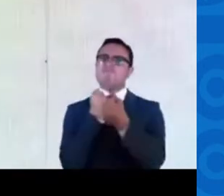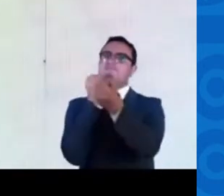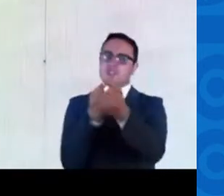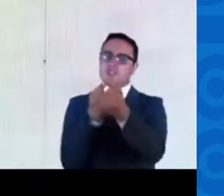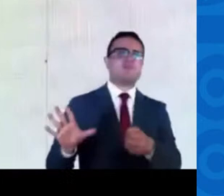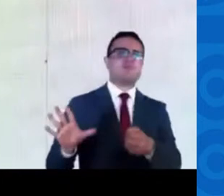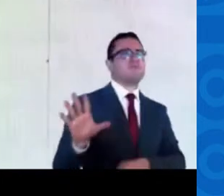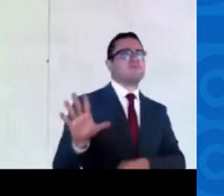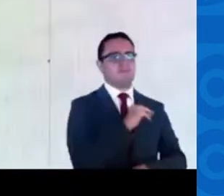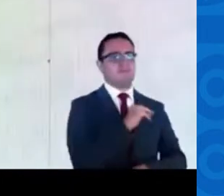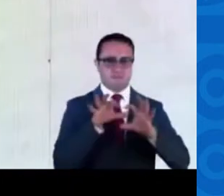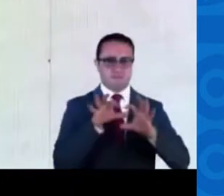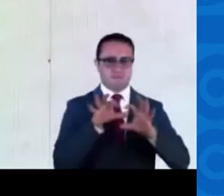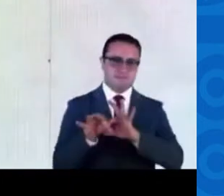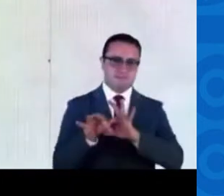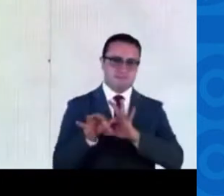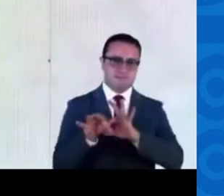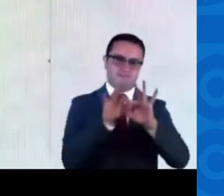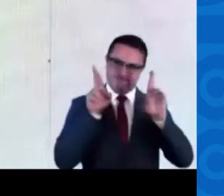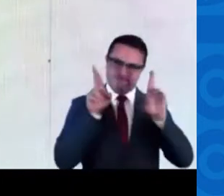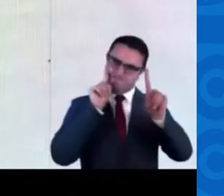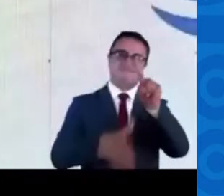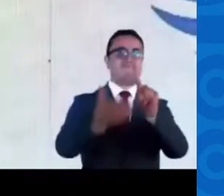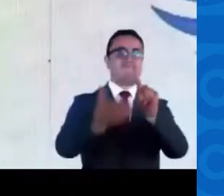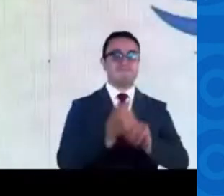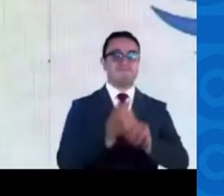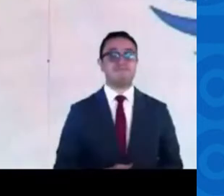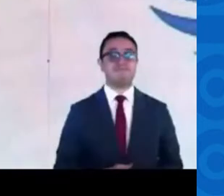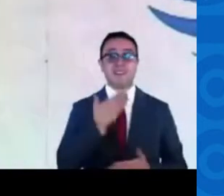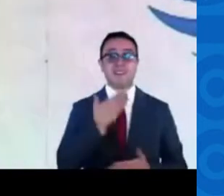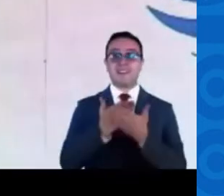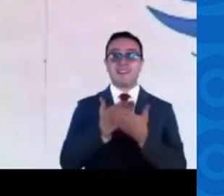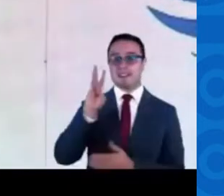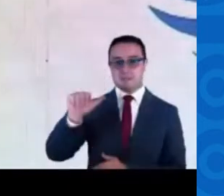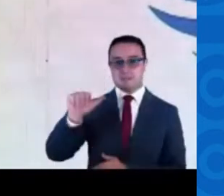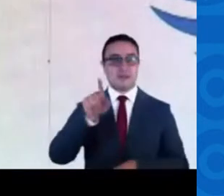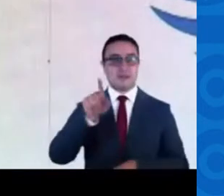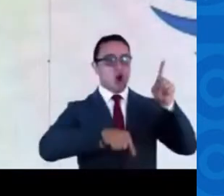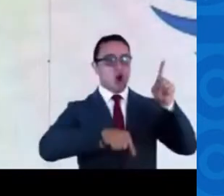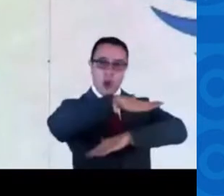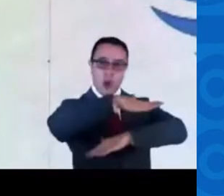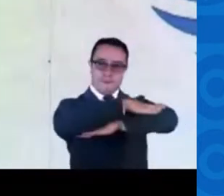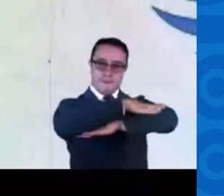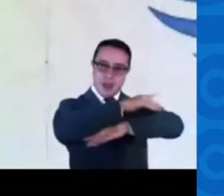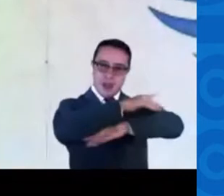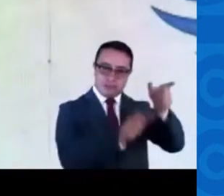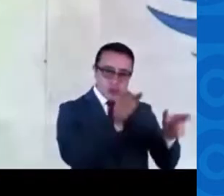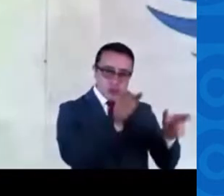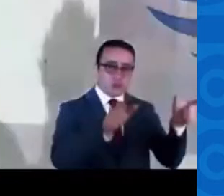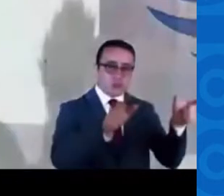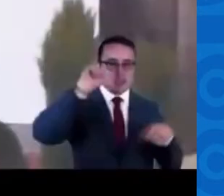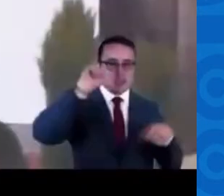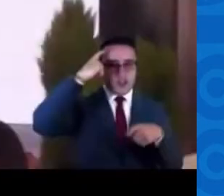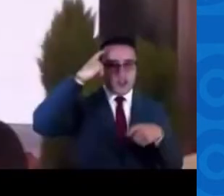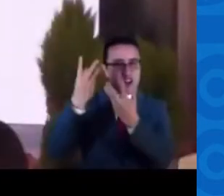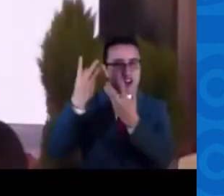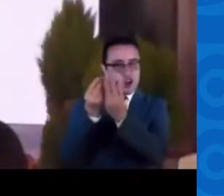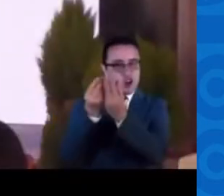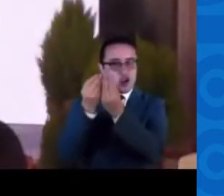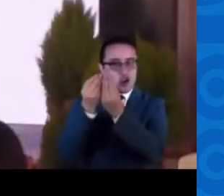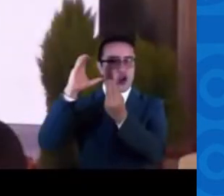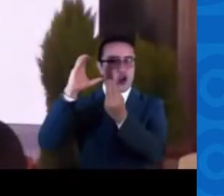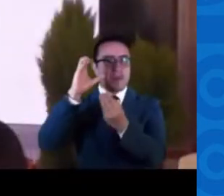signed the compact, and I congratulate you, I commend you, and especially for continuing and moving forward